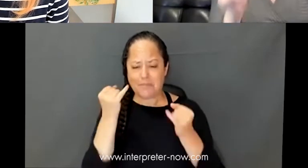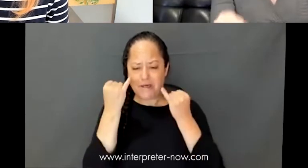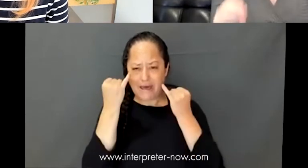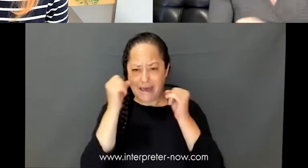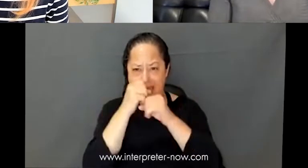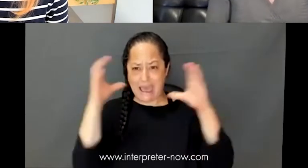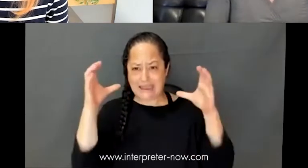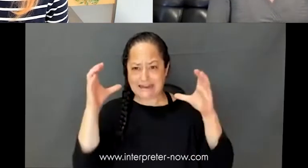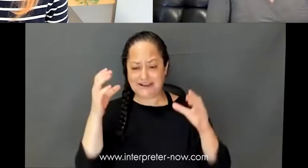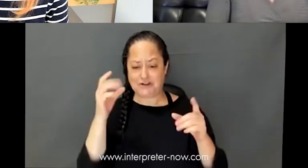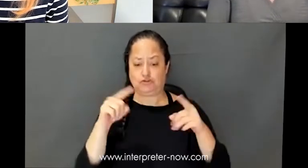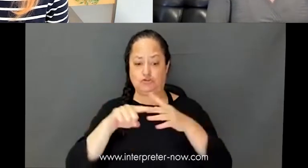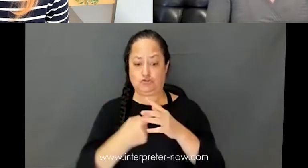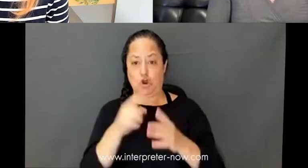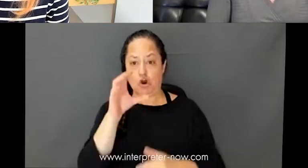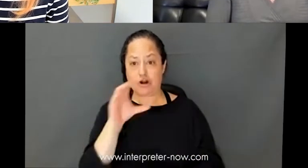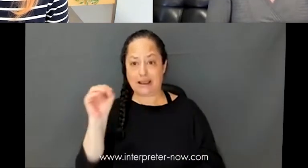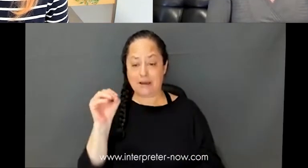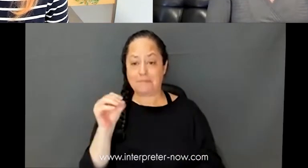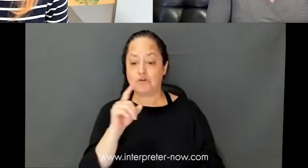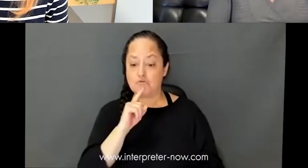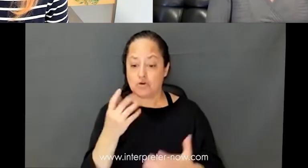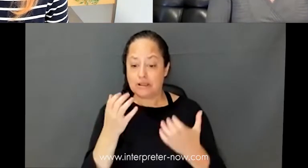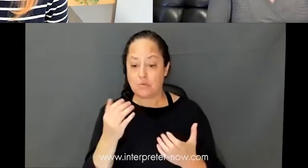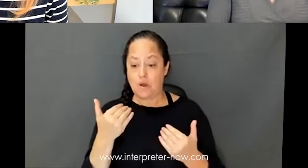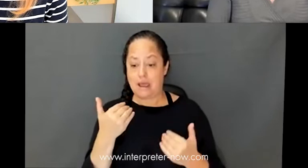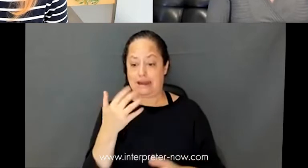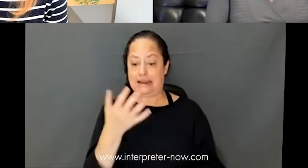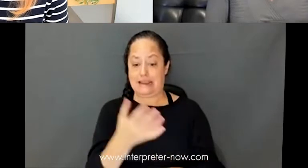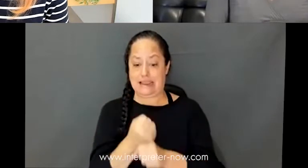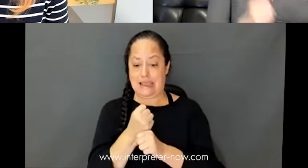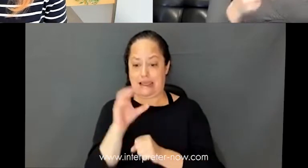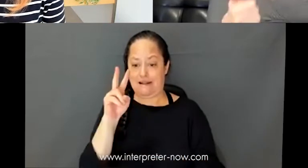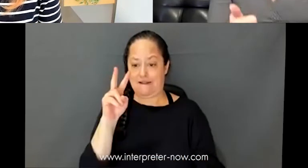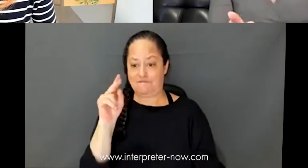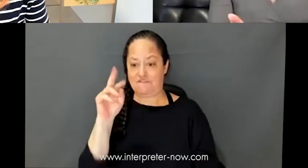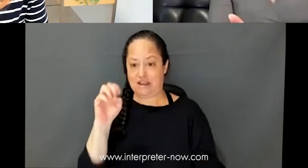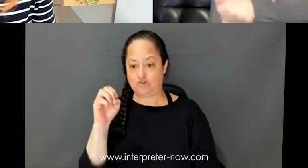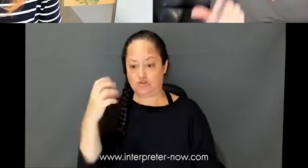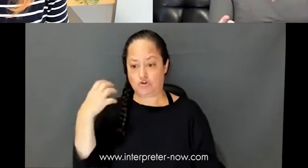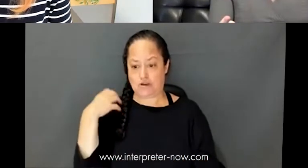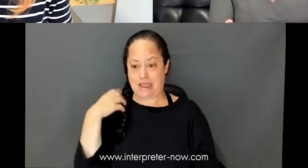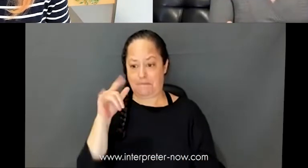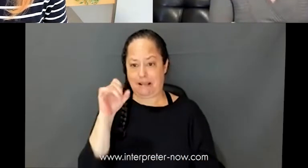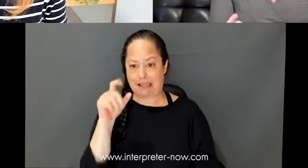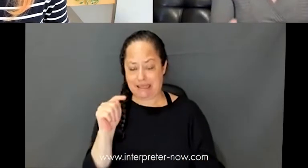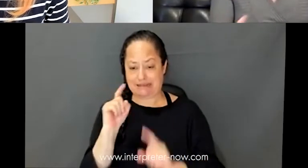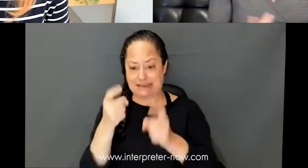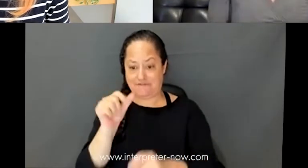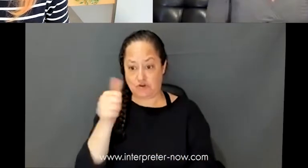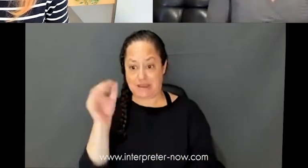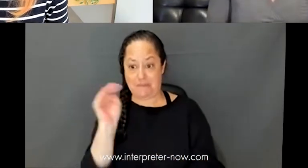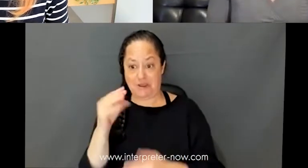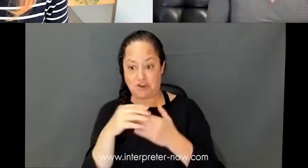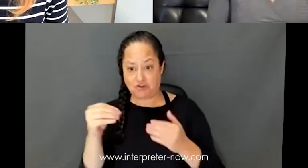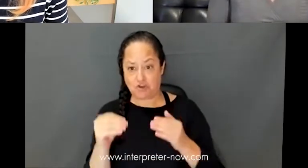you really want to get a venture capitalist to give you $10 million, go through gender transition and, show